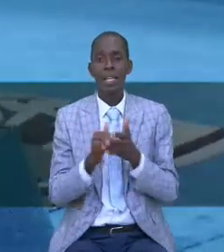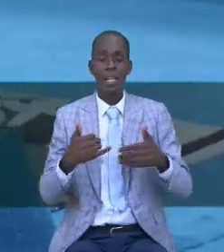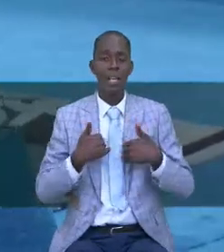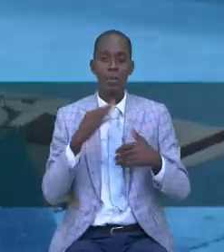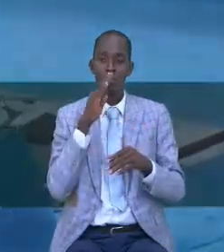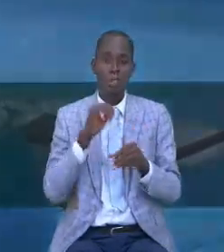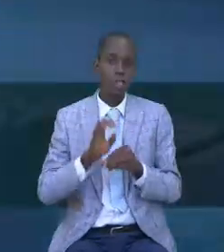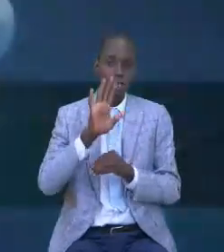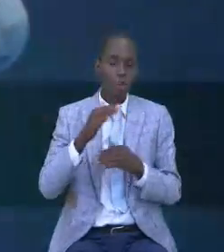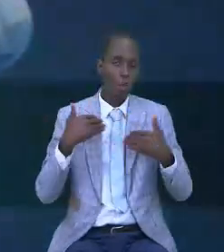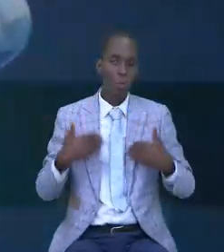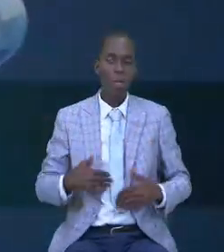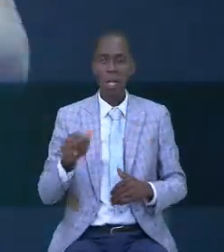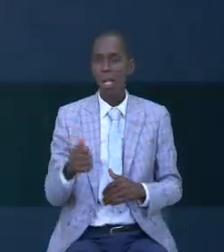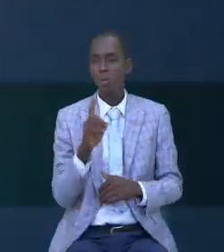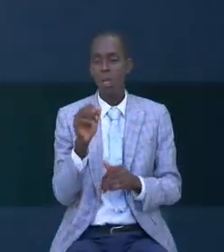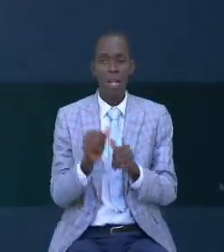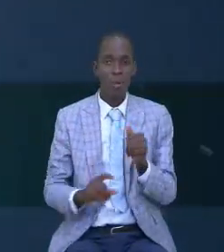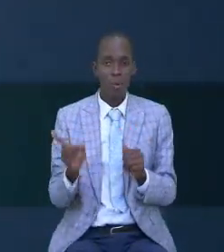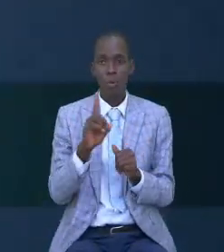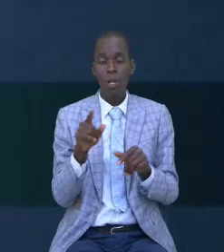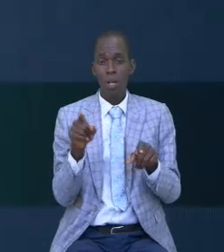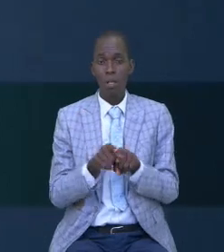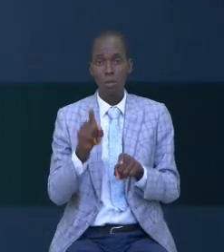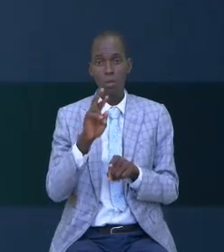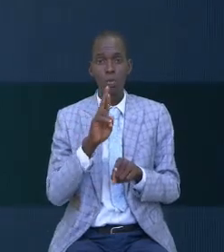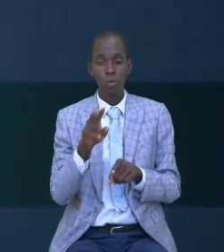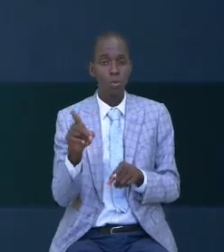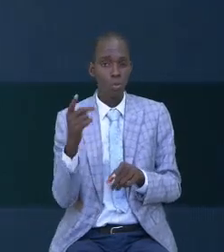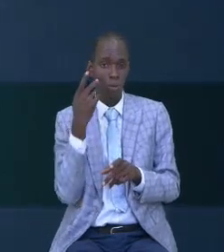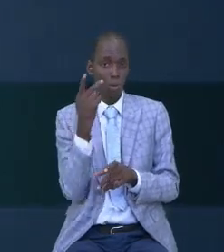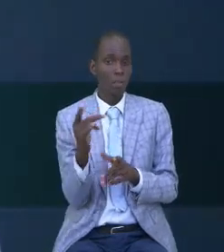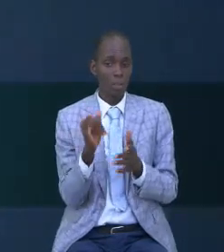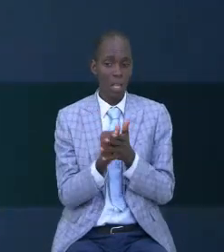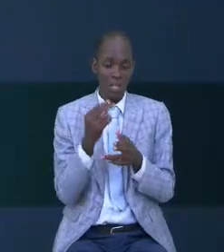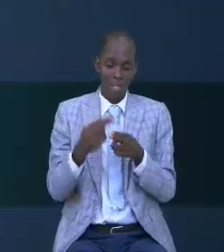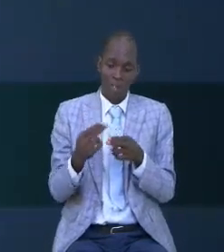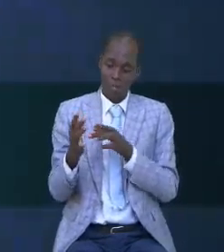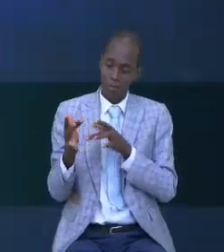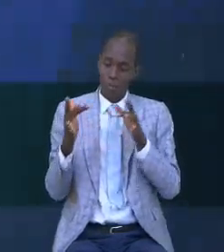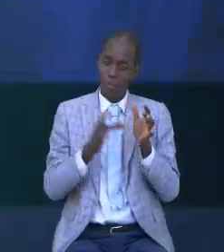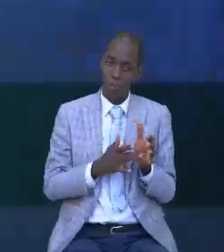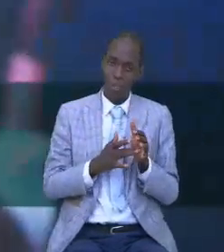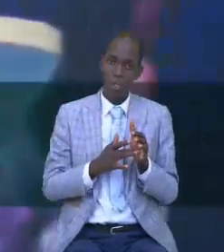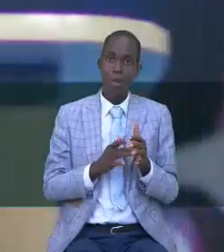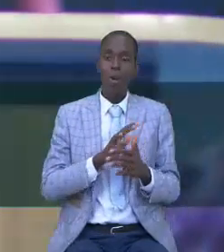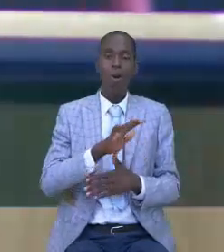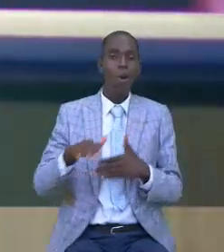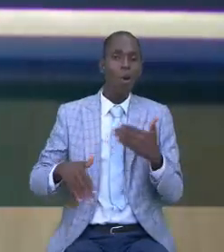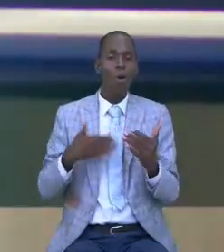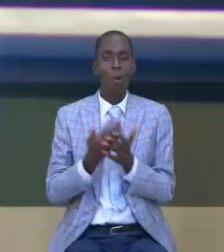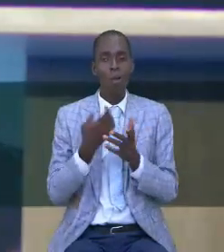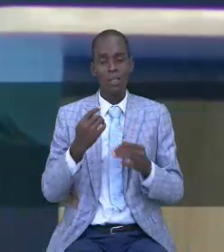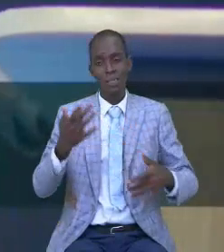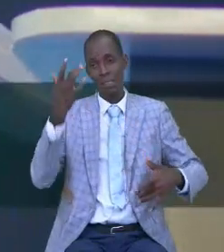anywhere, wherever you are now, as you hear that name, the name of Jesus, all the